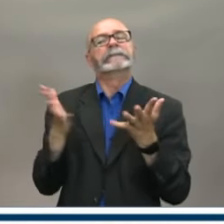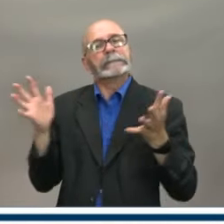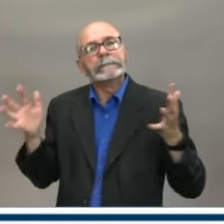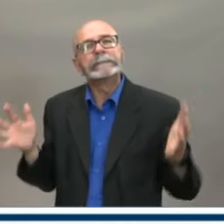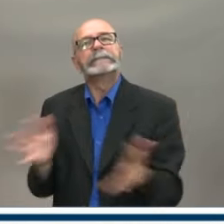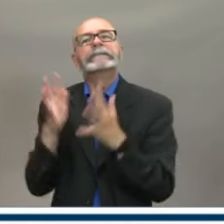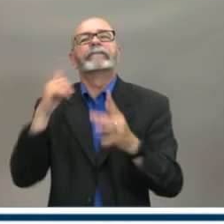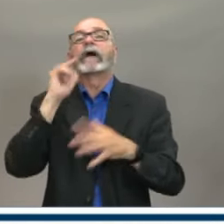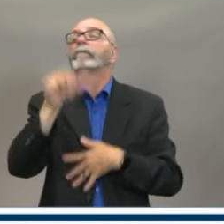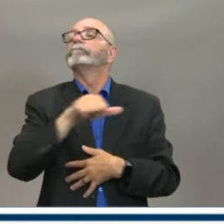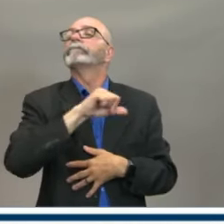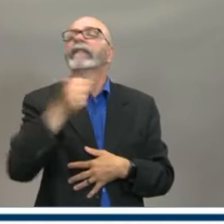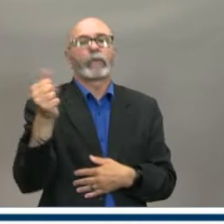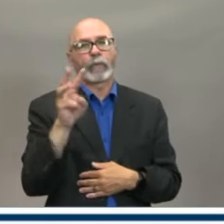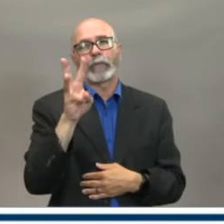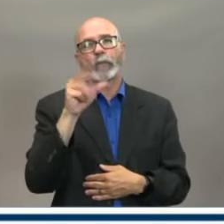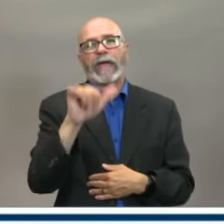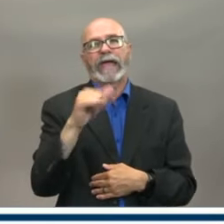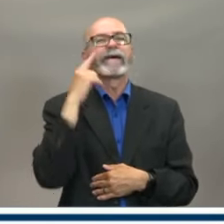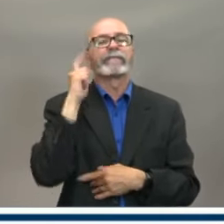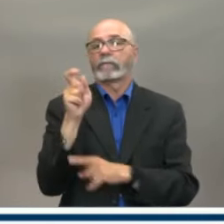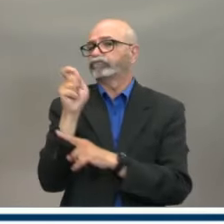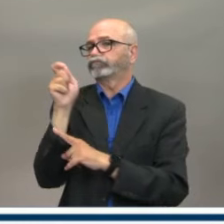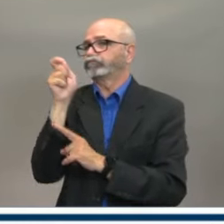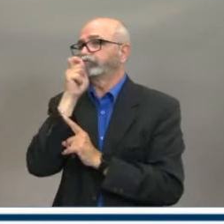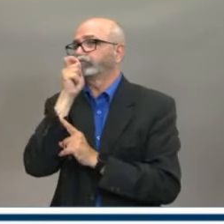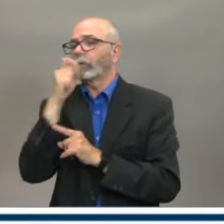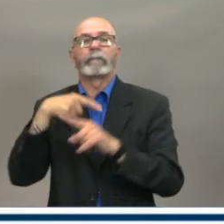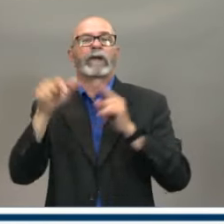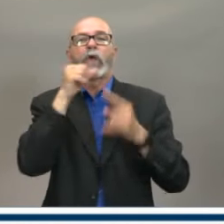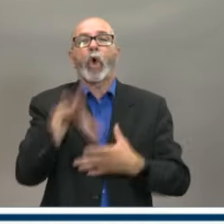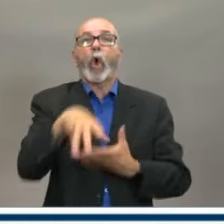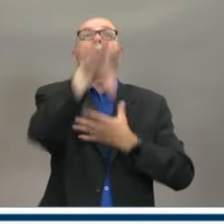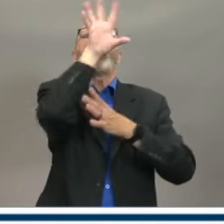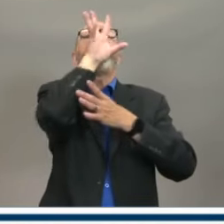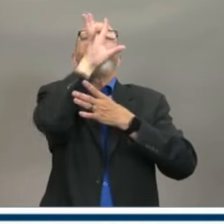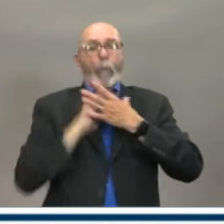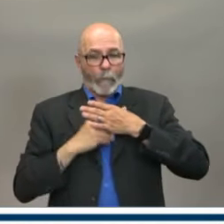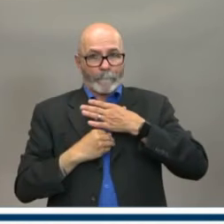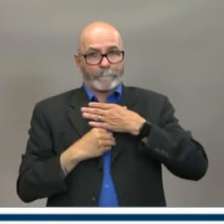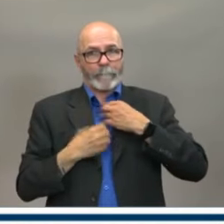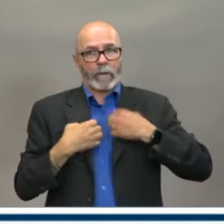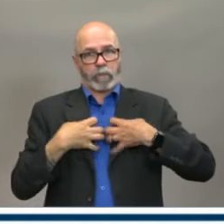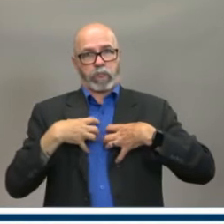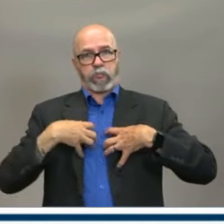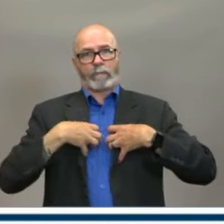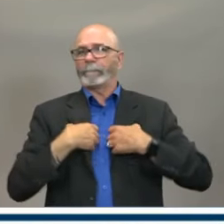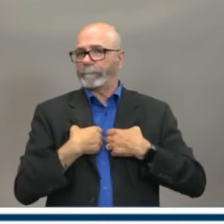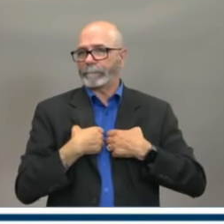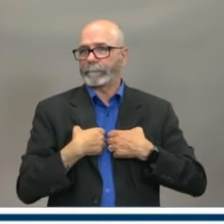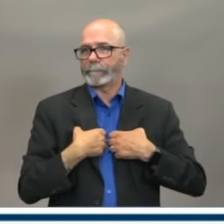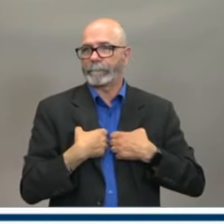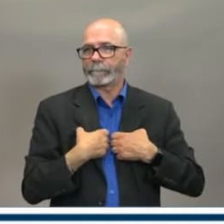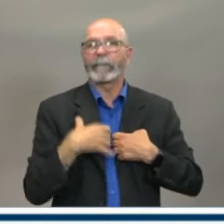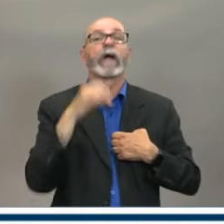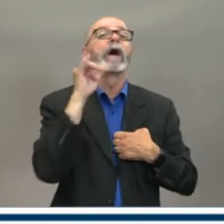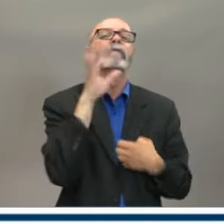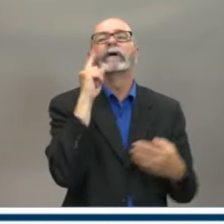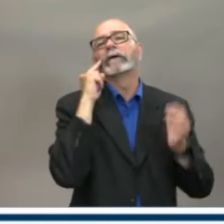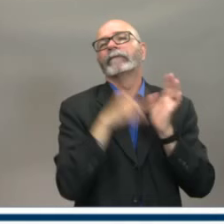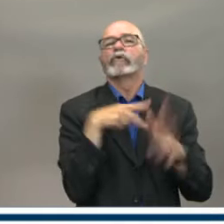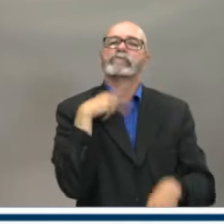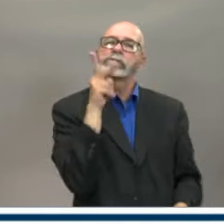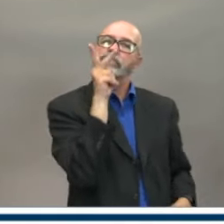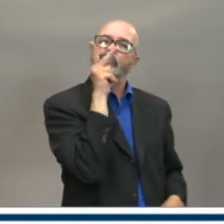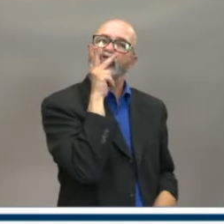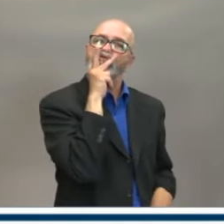consumption of cannabis. I think it makes sense to conclude that if you're smoking anything, that it's